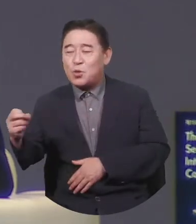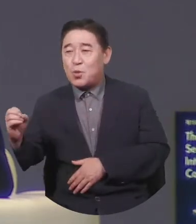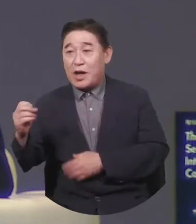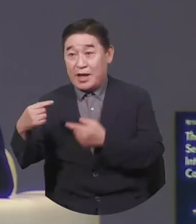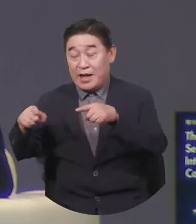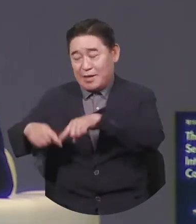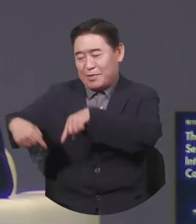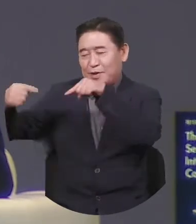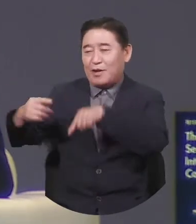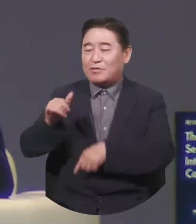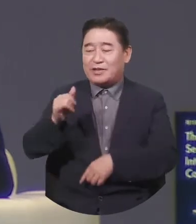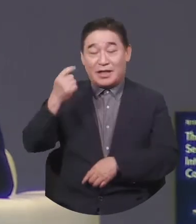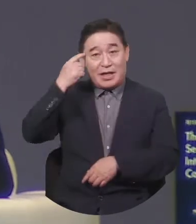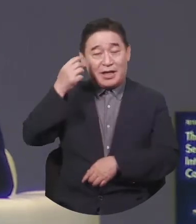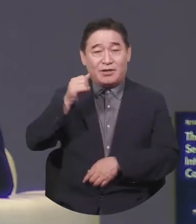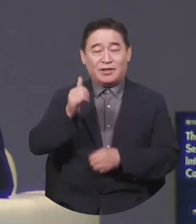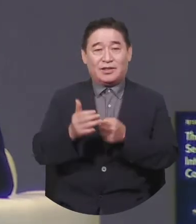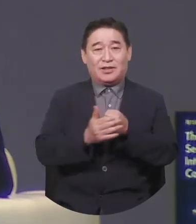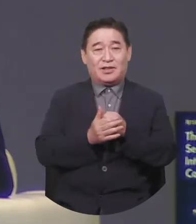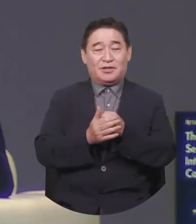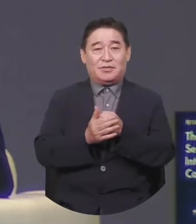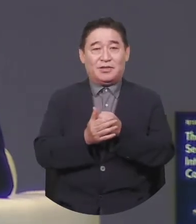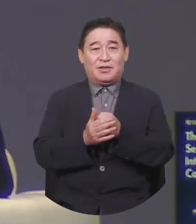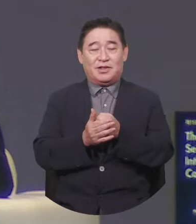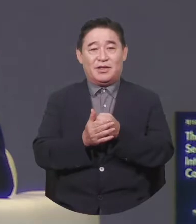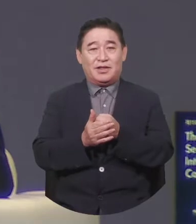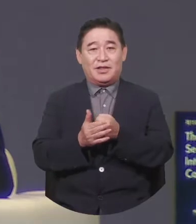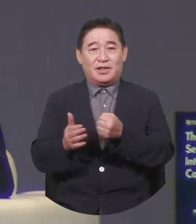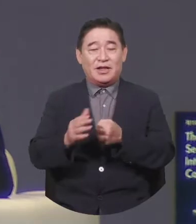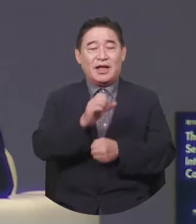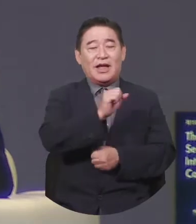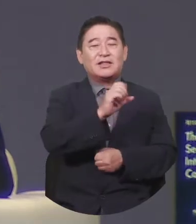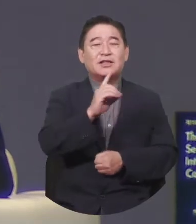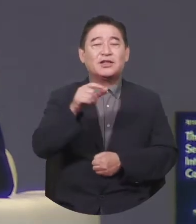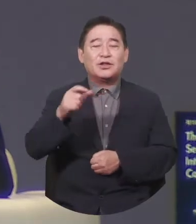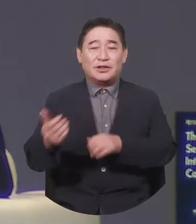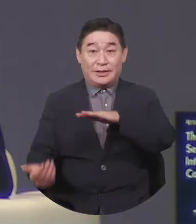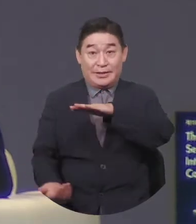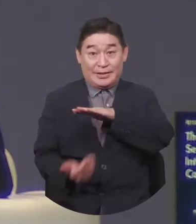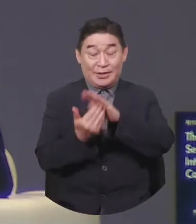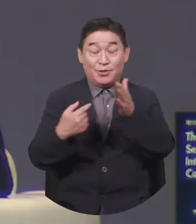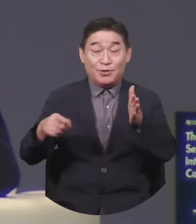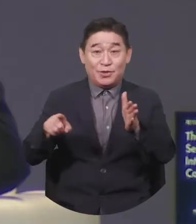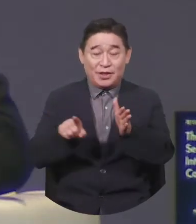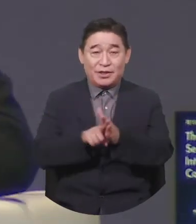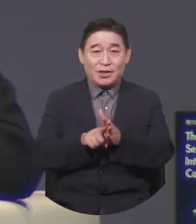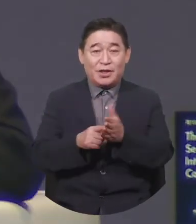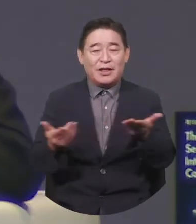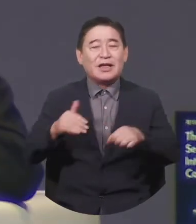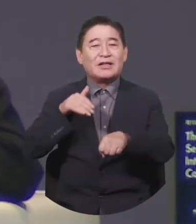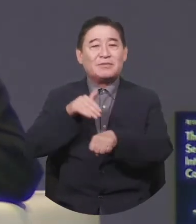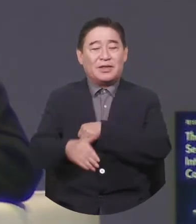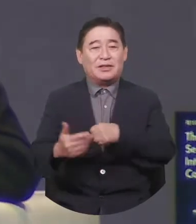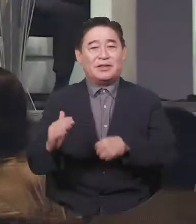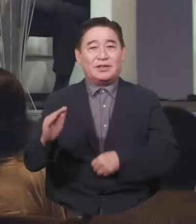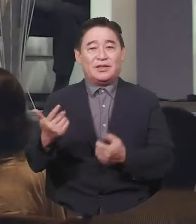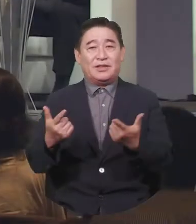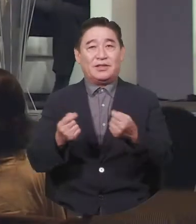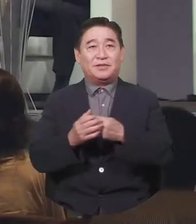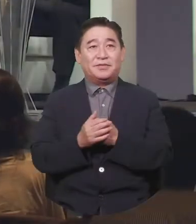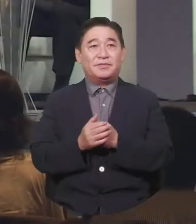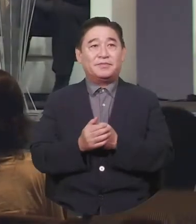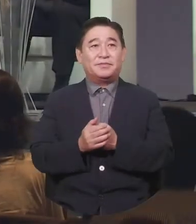especially to support the achievement of the SDGs. Over to you. Thank you. Great. Thank you so much for